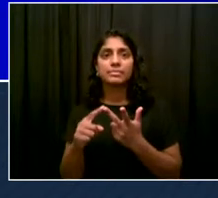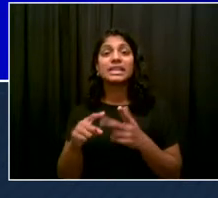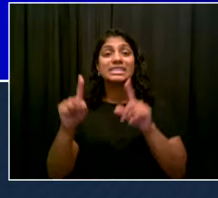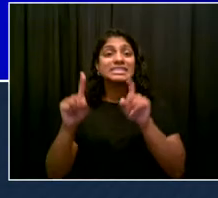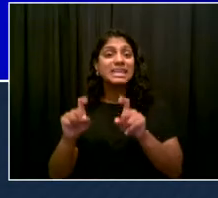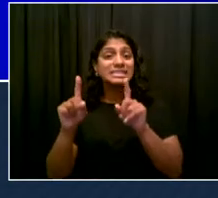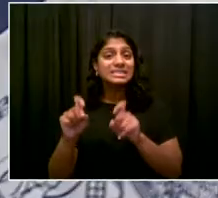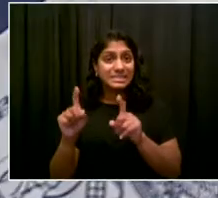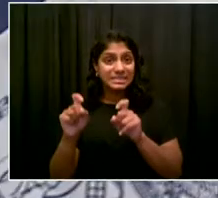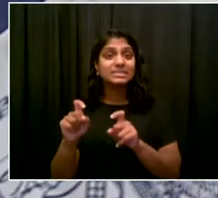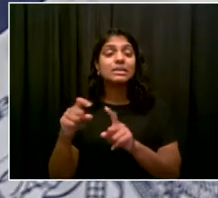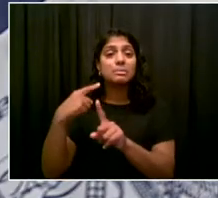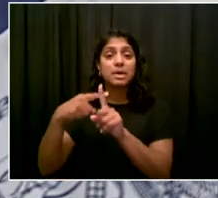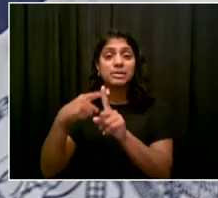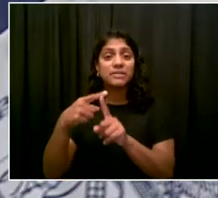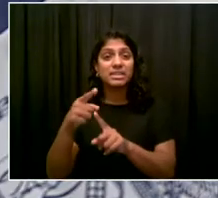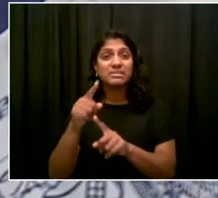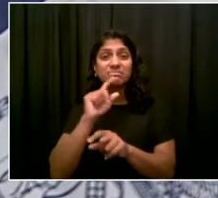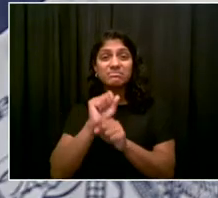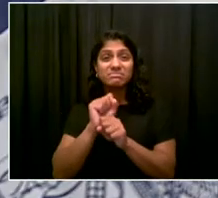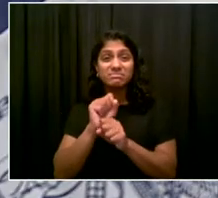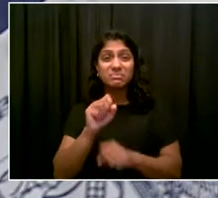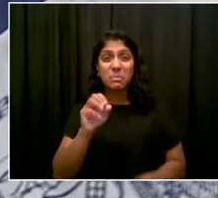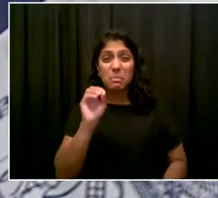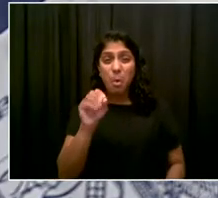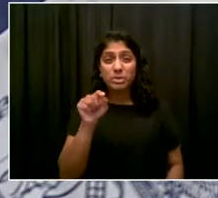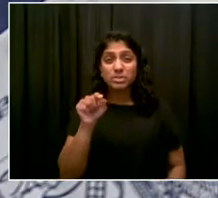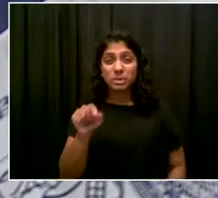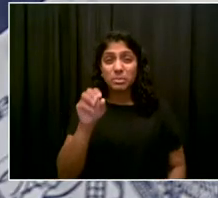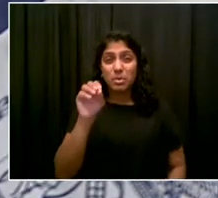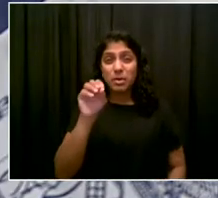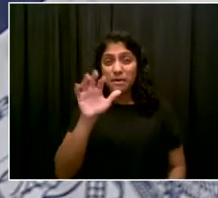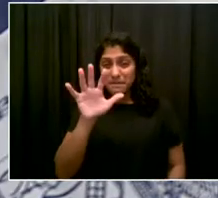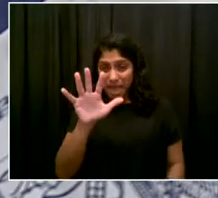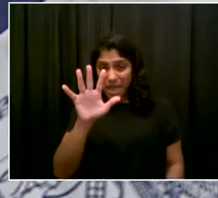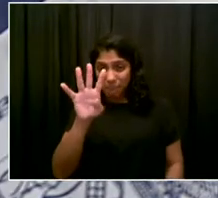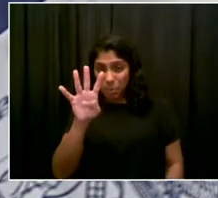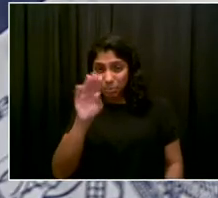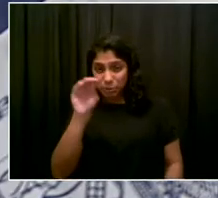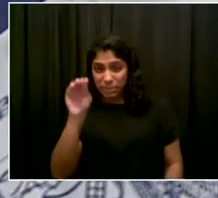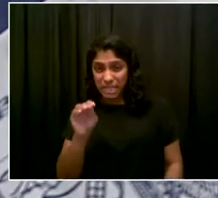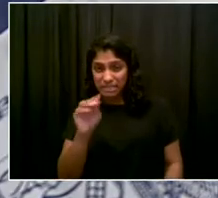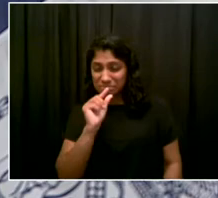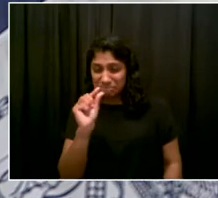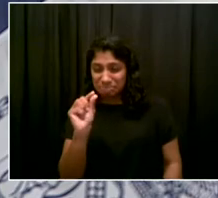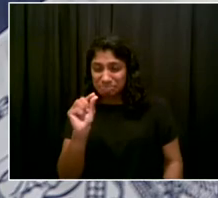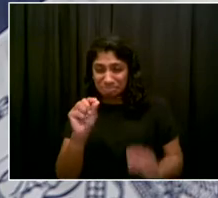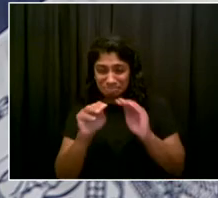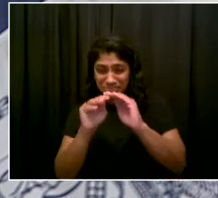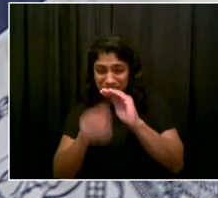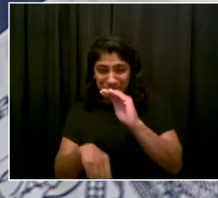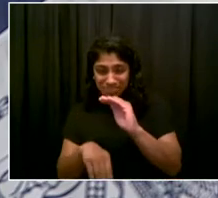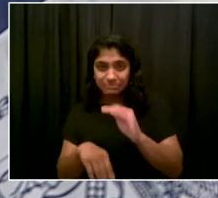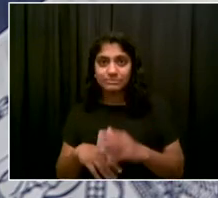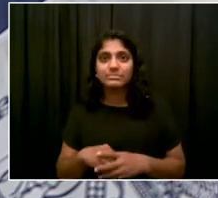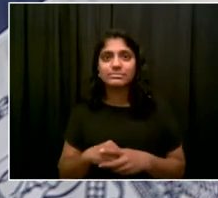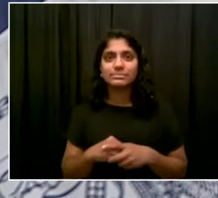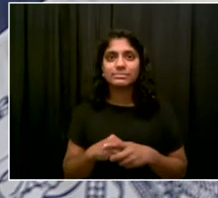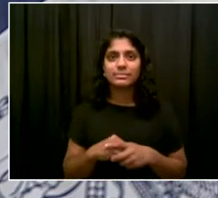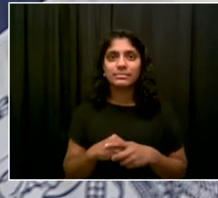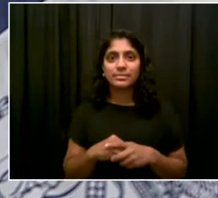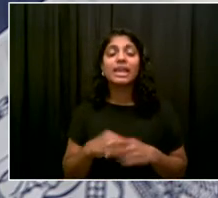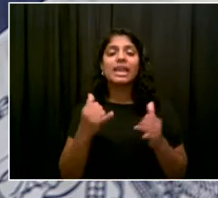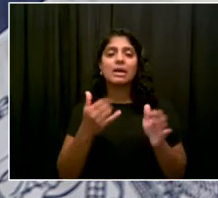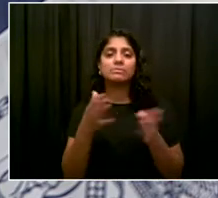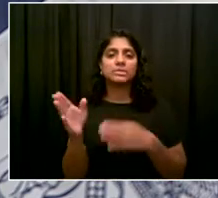0.54%. A few words now in Spanish. And the topic is on health and hospitals, the impact it's making on the